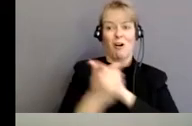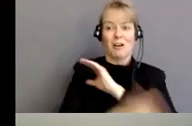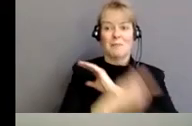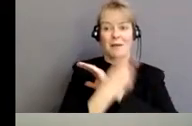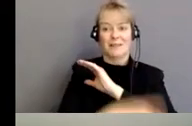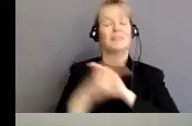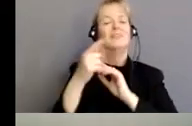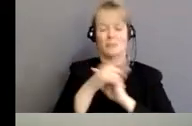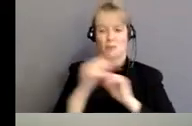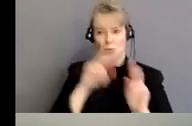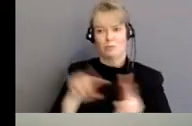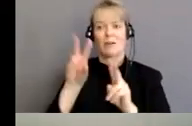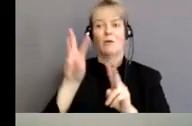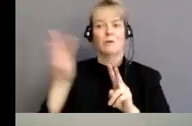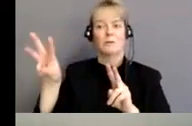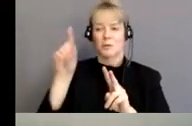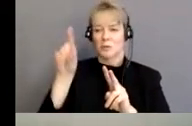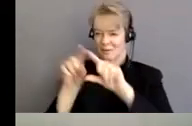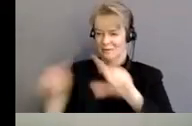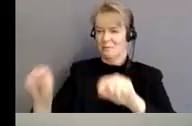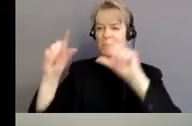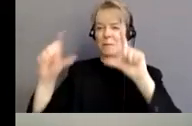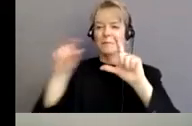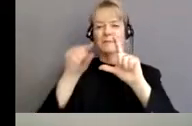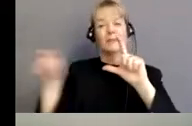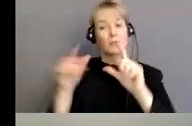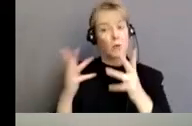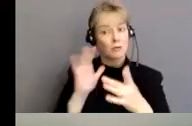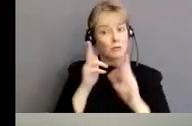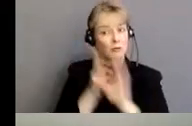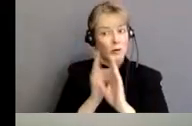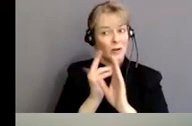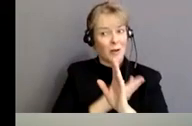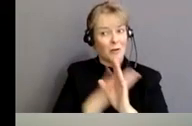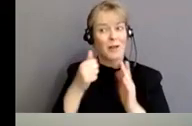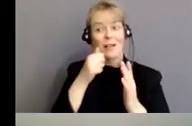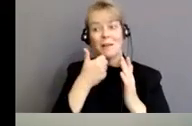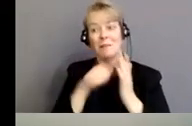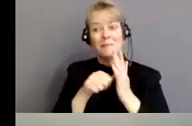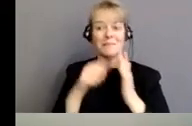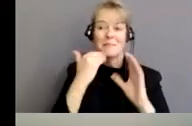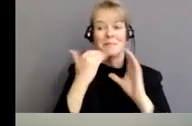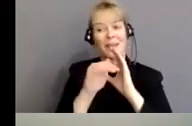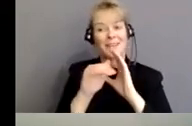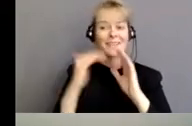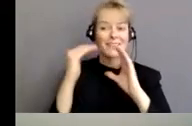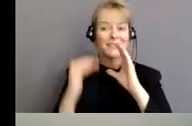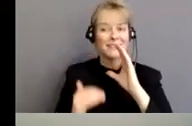our mailing list. If you sign up there, and you will get all notices about upcoming events and webinars that we're hosting.